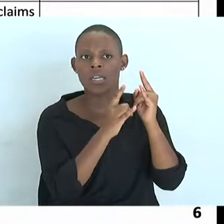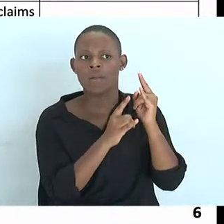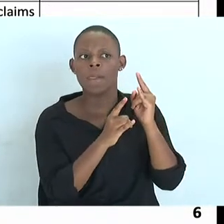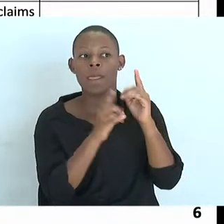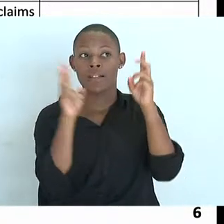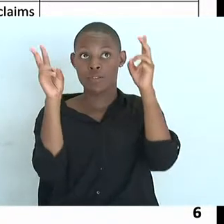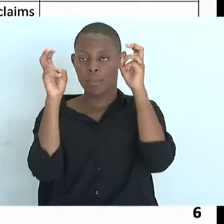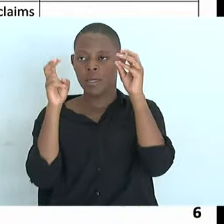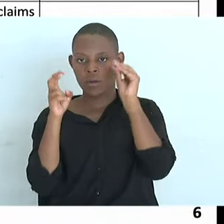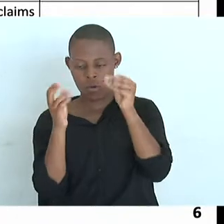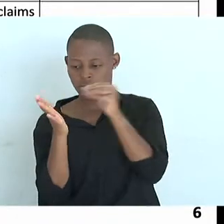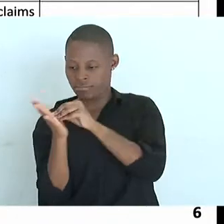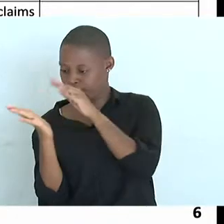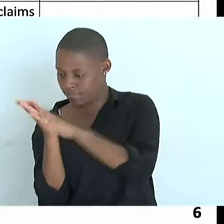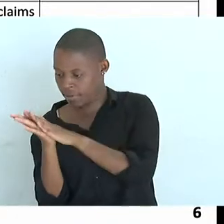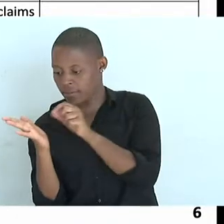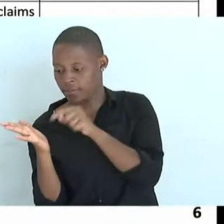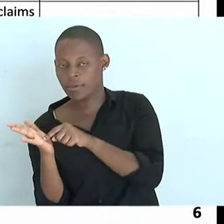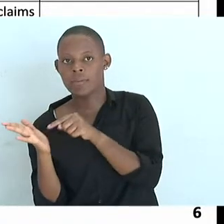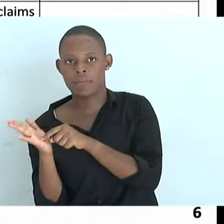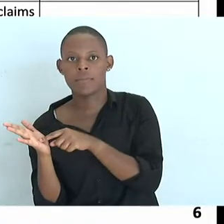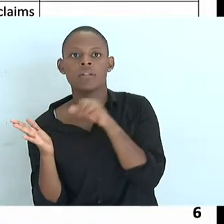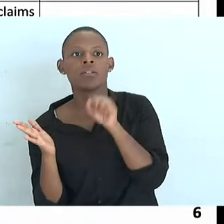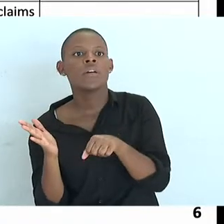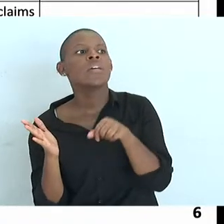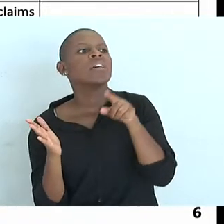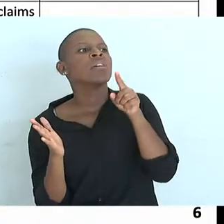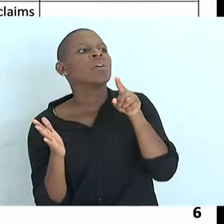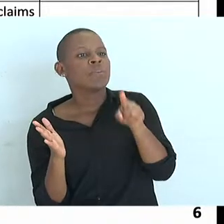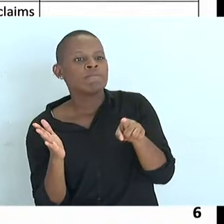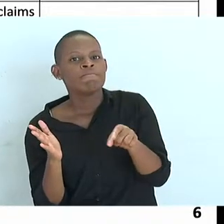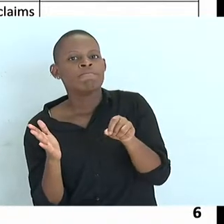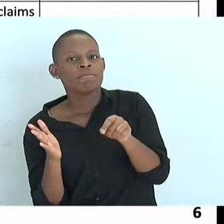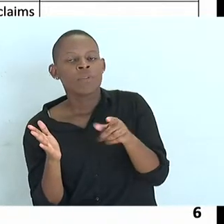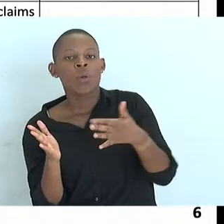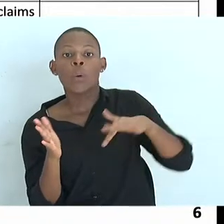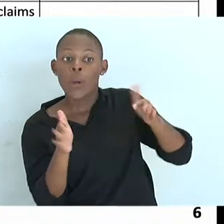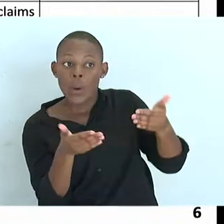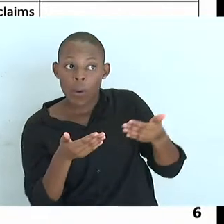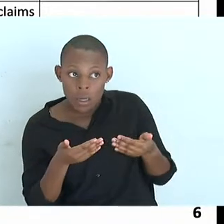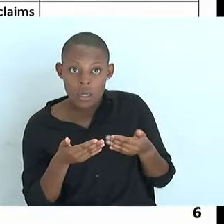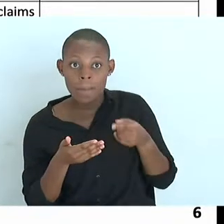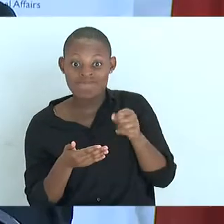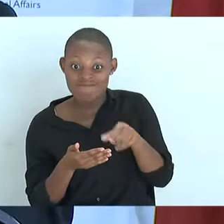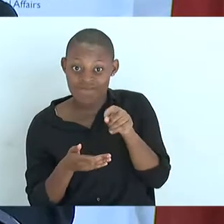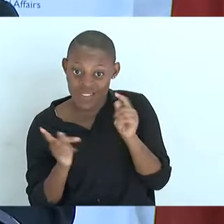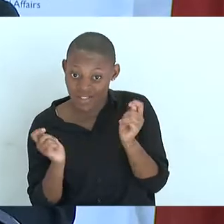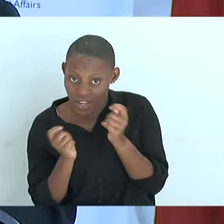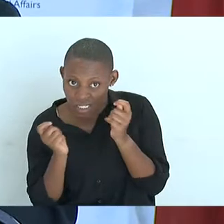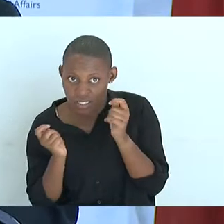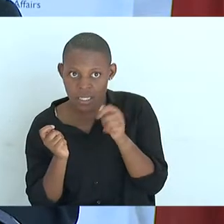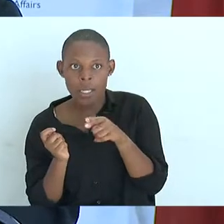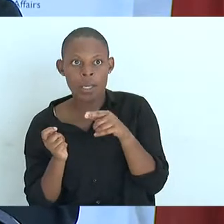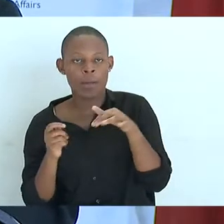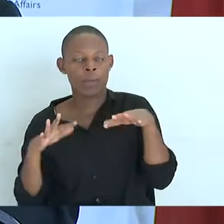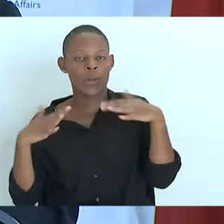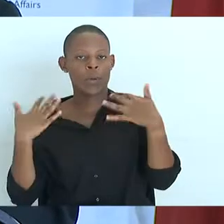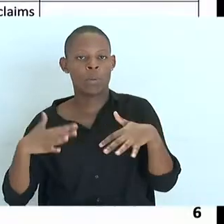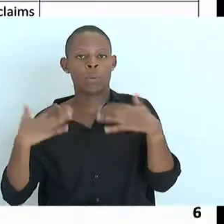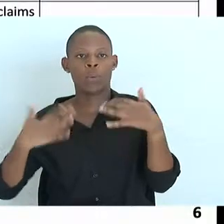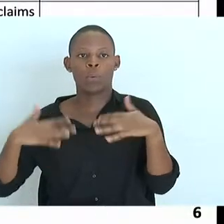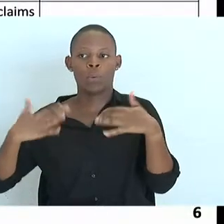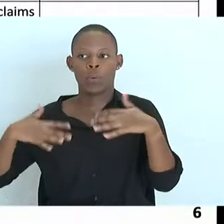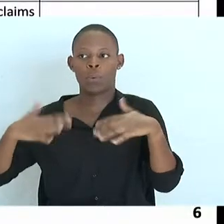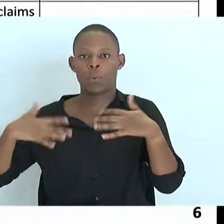and leadership, I think we welcome this event as popularizing the